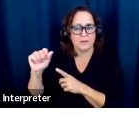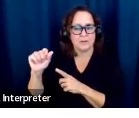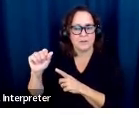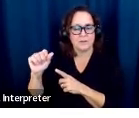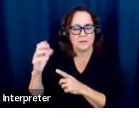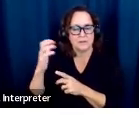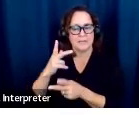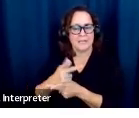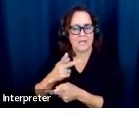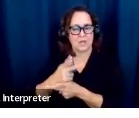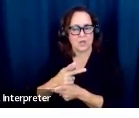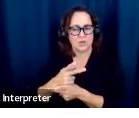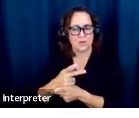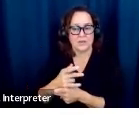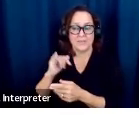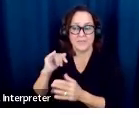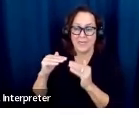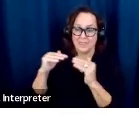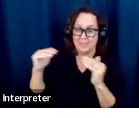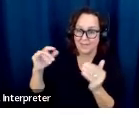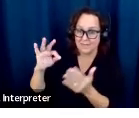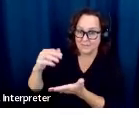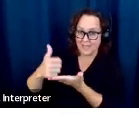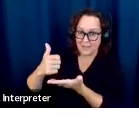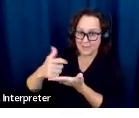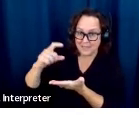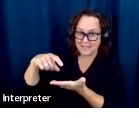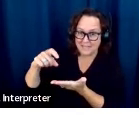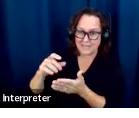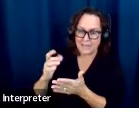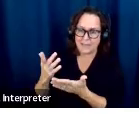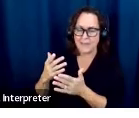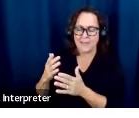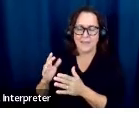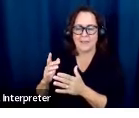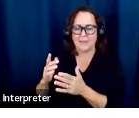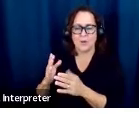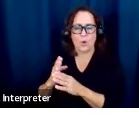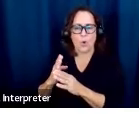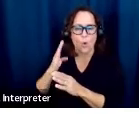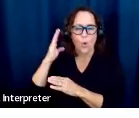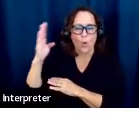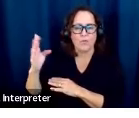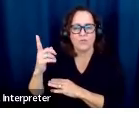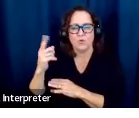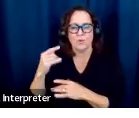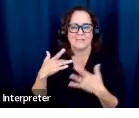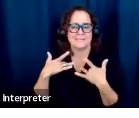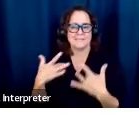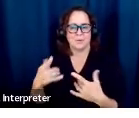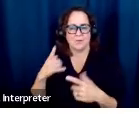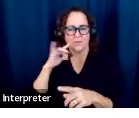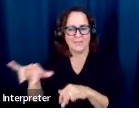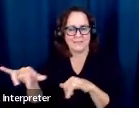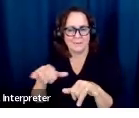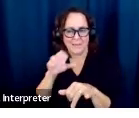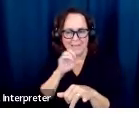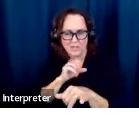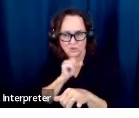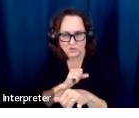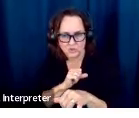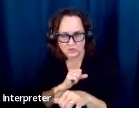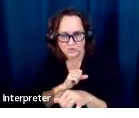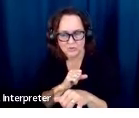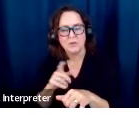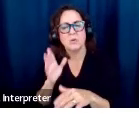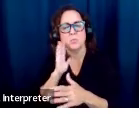which the level of assistance or supervision required exceeds what is typically required for a person of the same age, and identifies the activities required